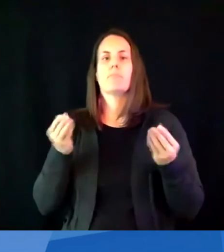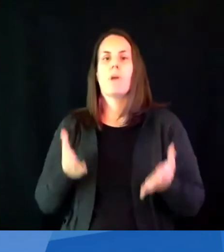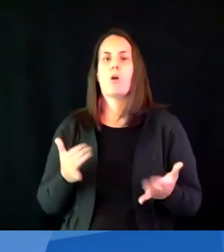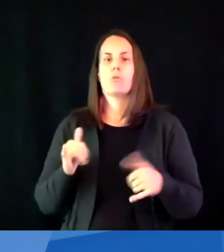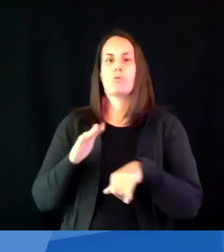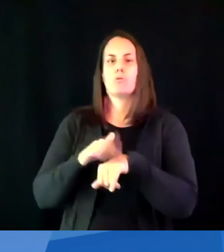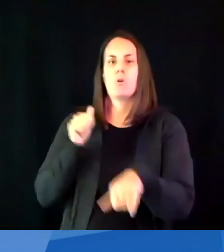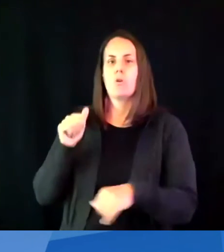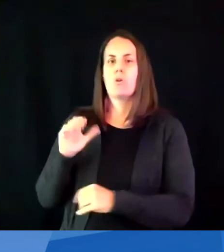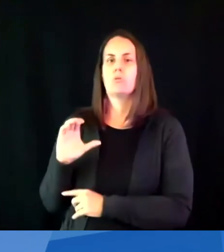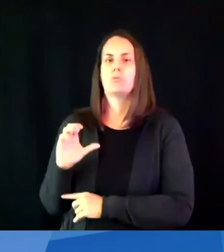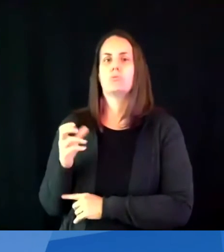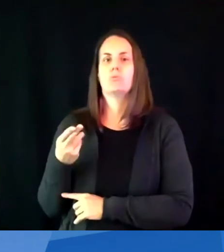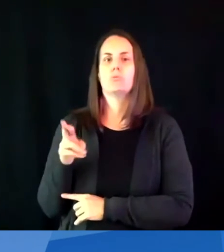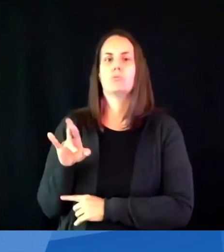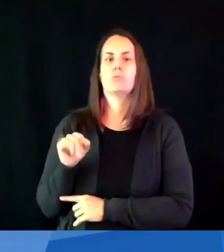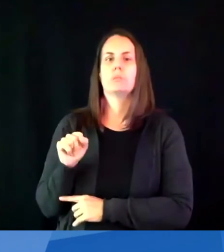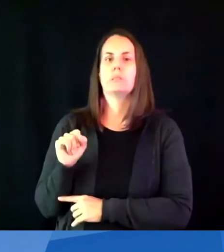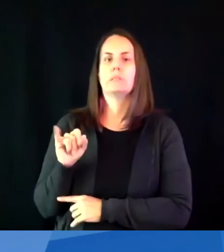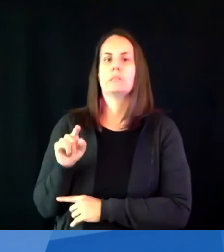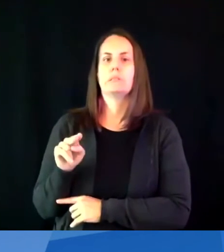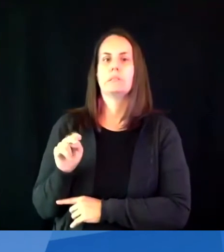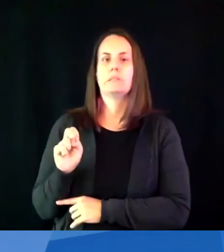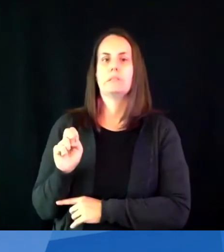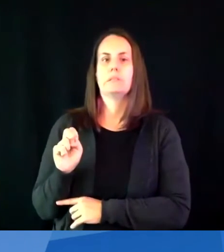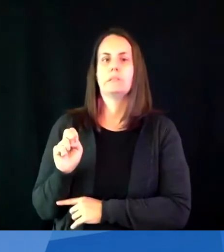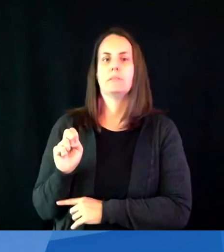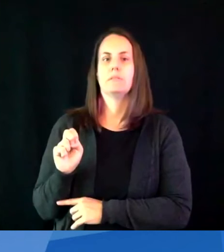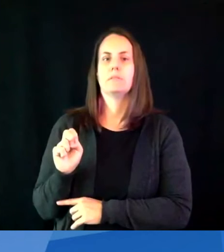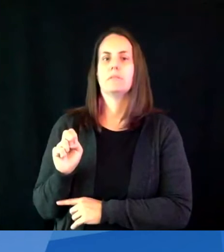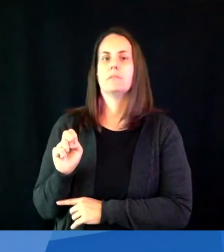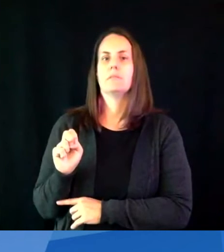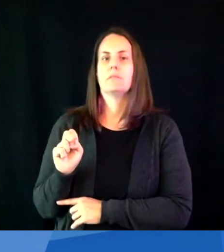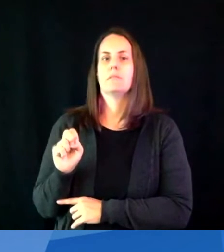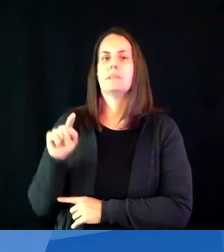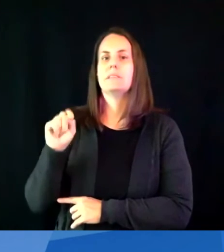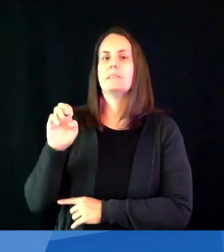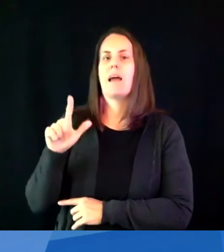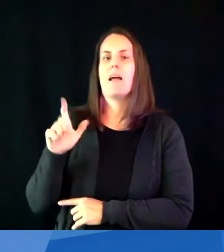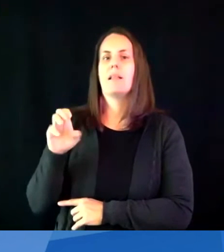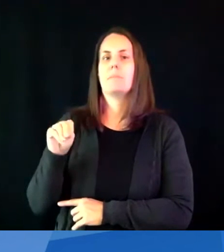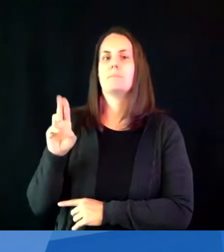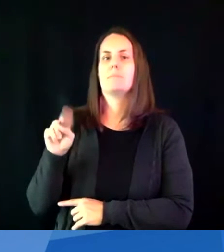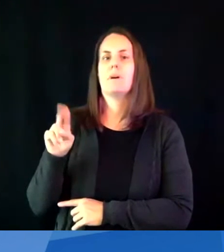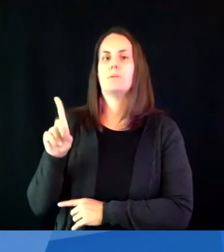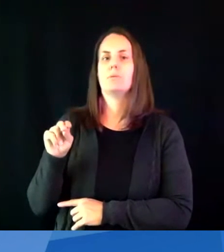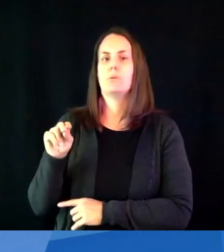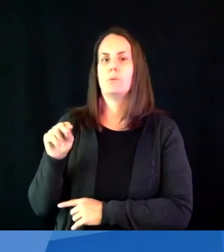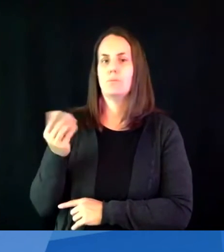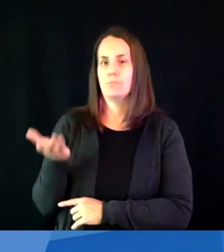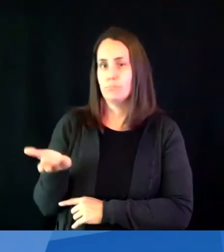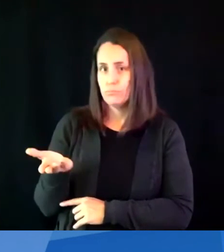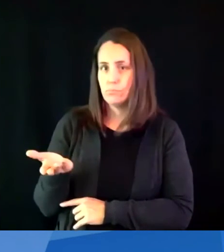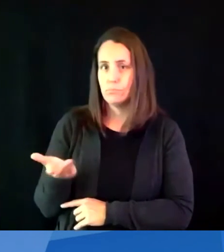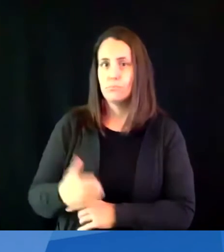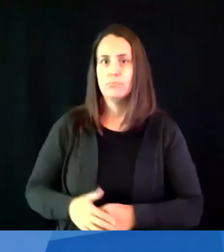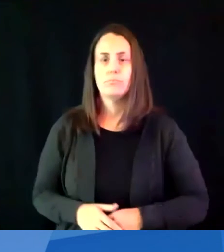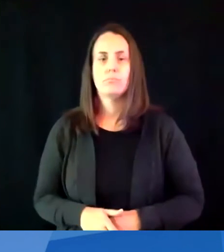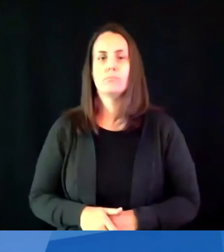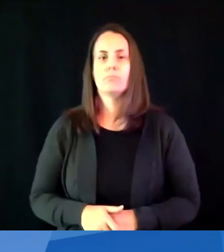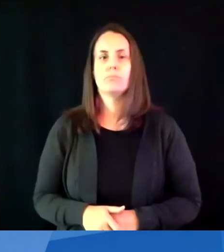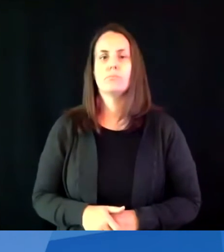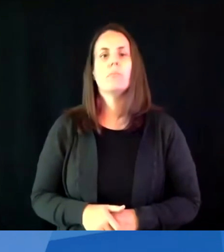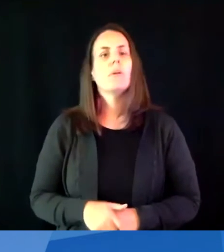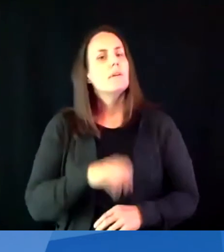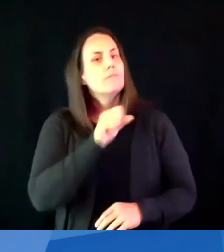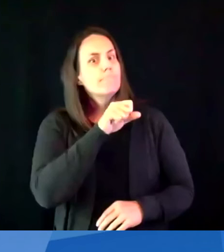Flores. Hi, can you hear me? Yes, we can hear you. Go ahead. Awesome. So how can you guys assure families that their loved